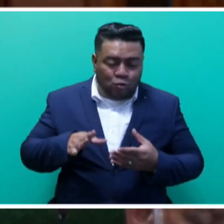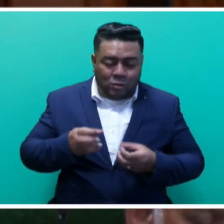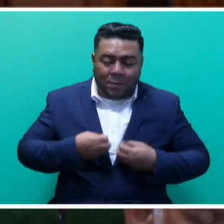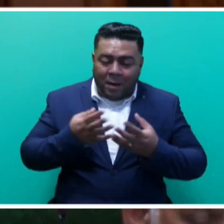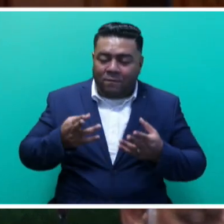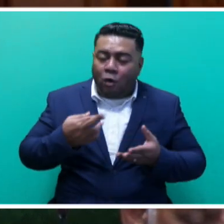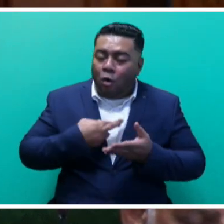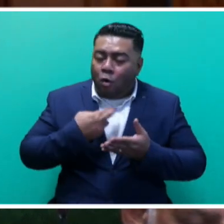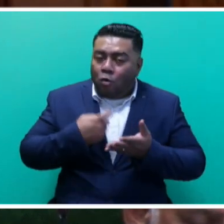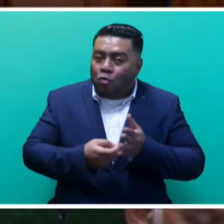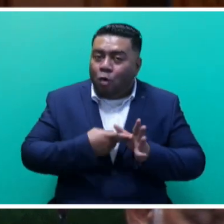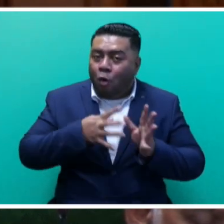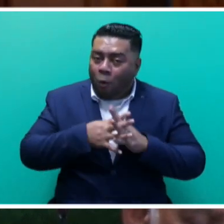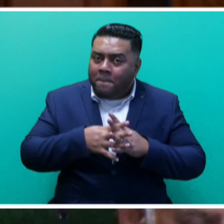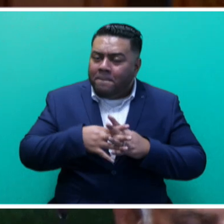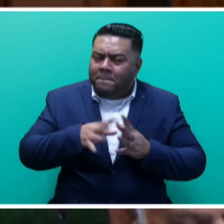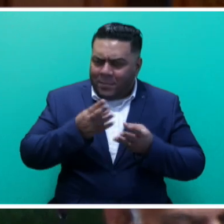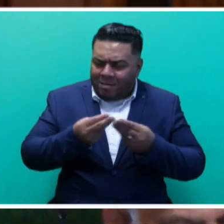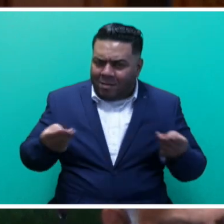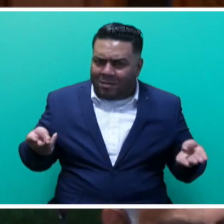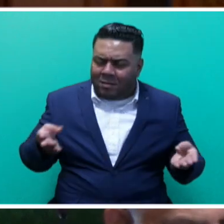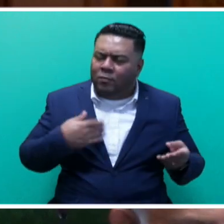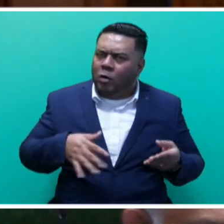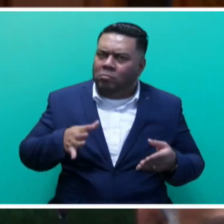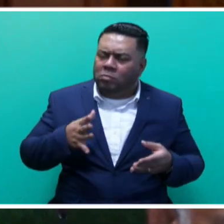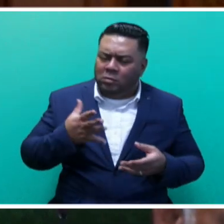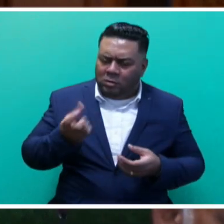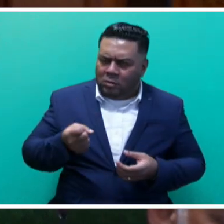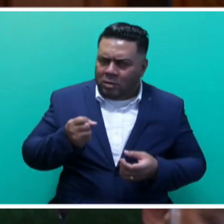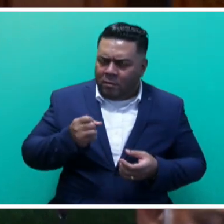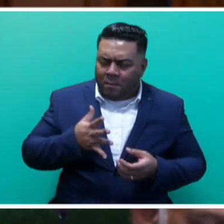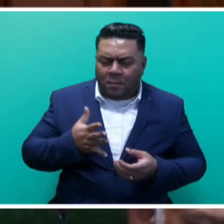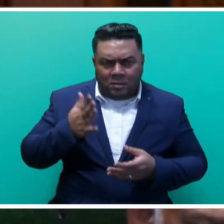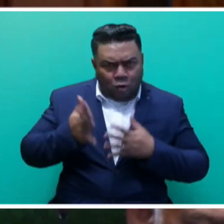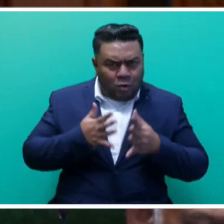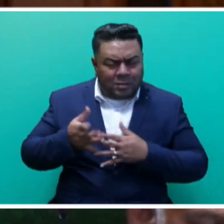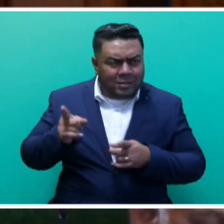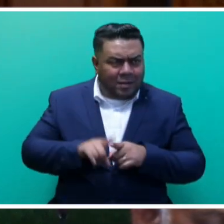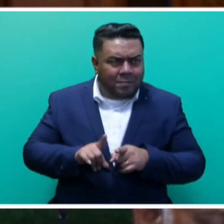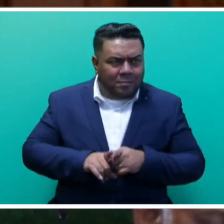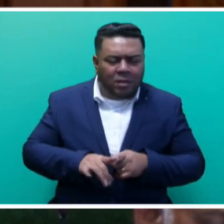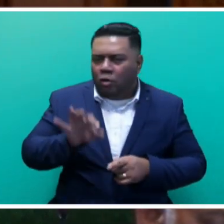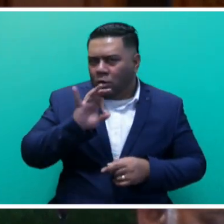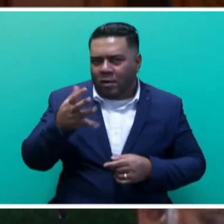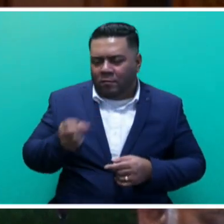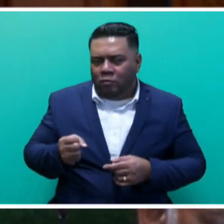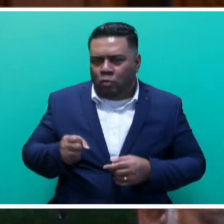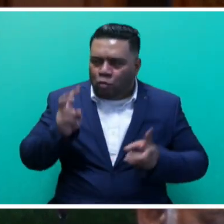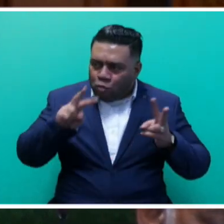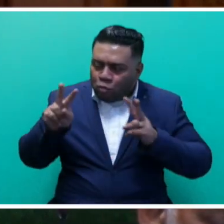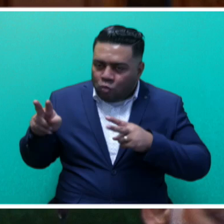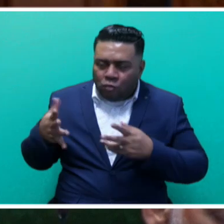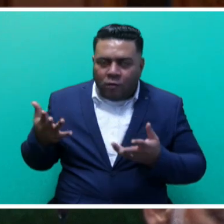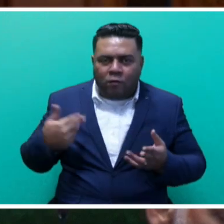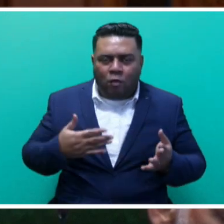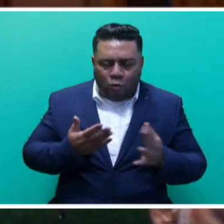materials, in cases like the butcher by Mr. Masimbalavu, they will not have to go